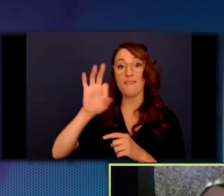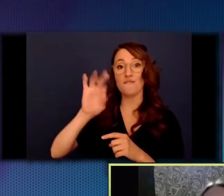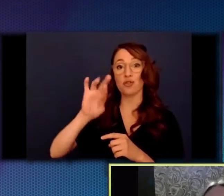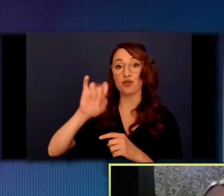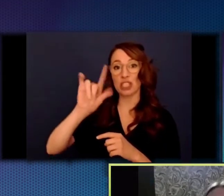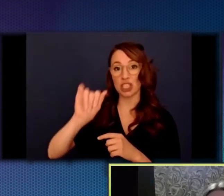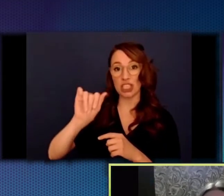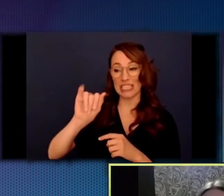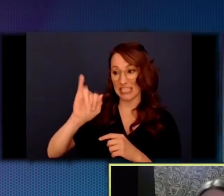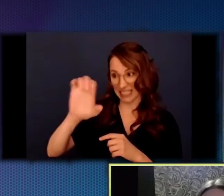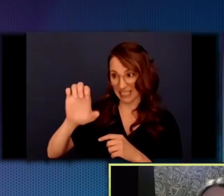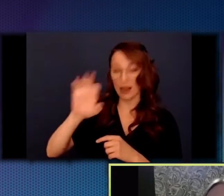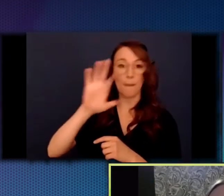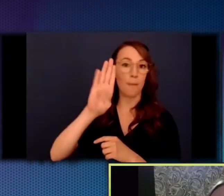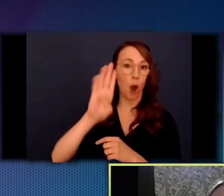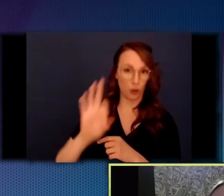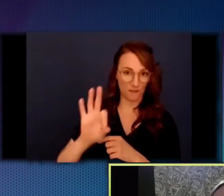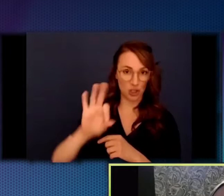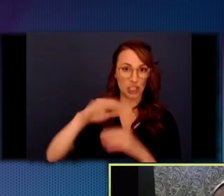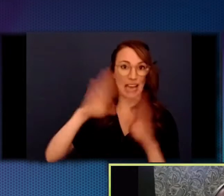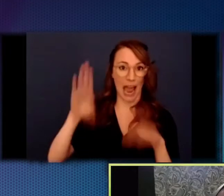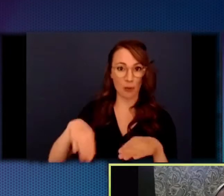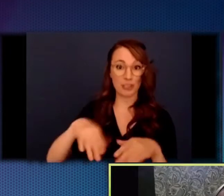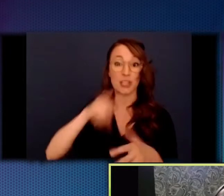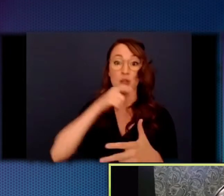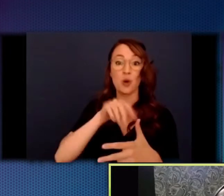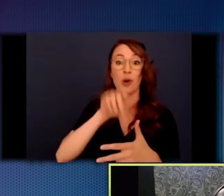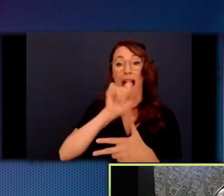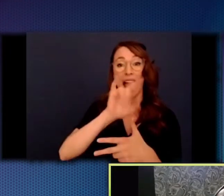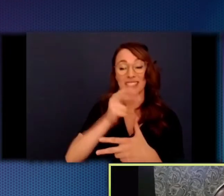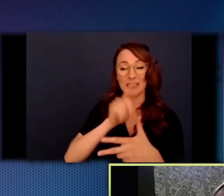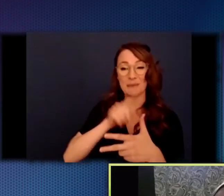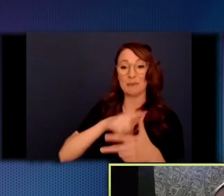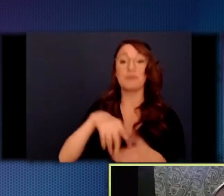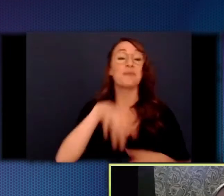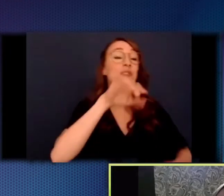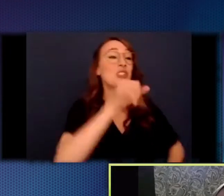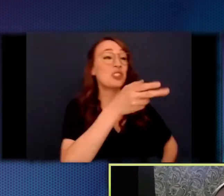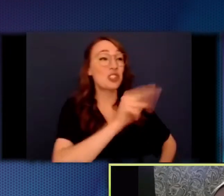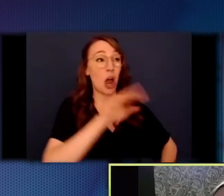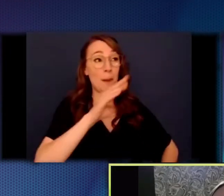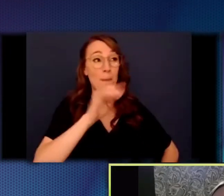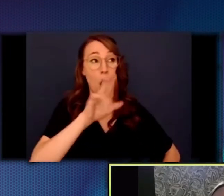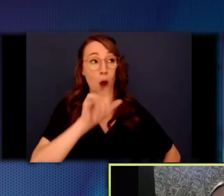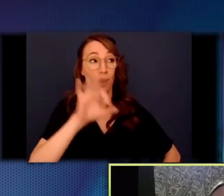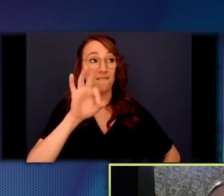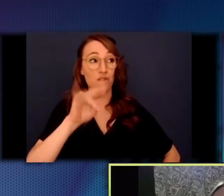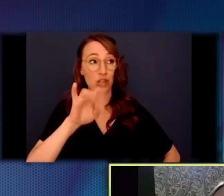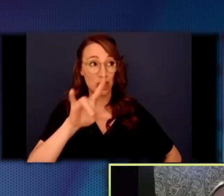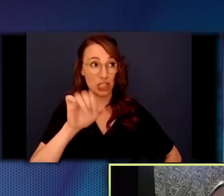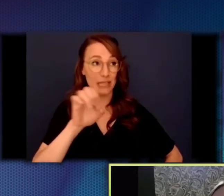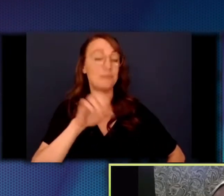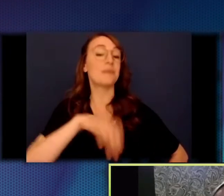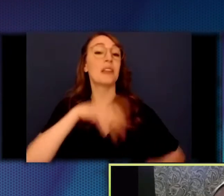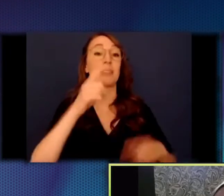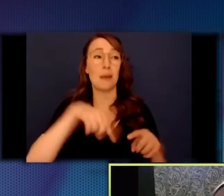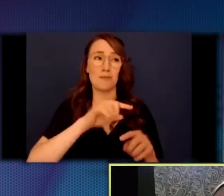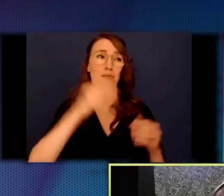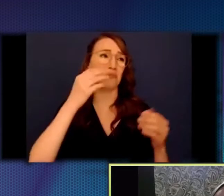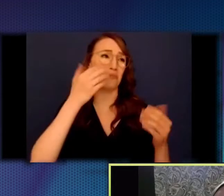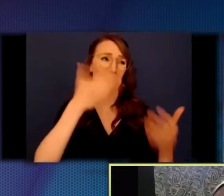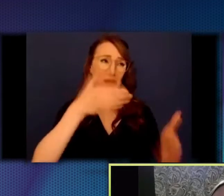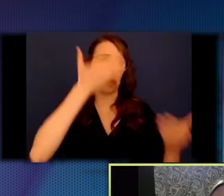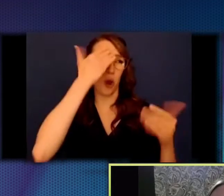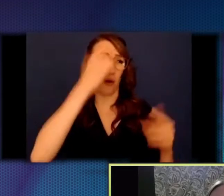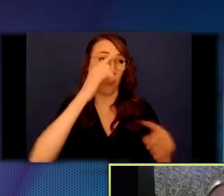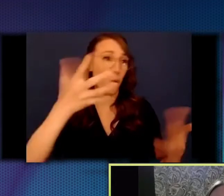Stephen. Hi, everyone. So John and Barbara Fritchie were well-known landowners with holdings reaching out past the Golden Mile,